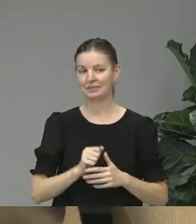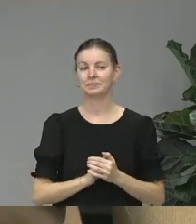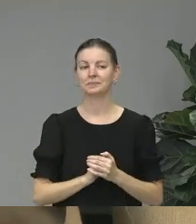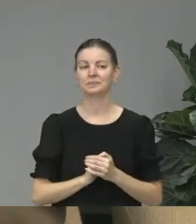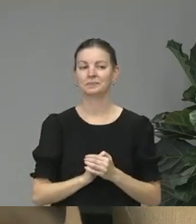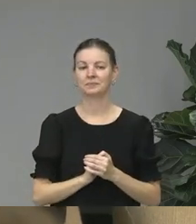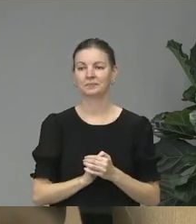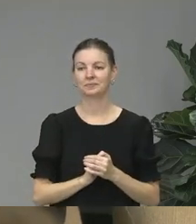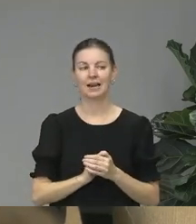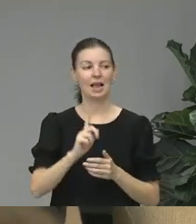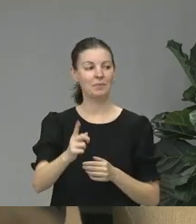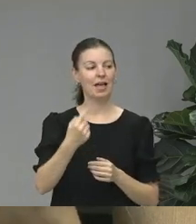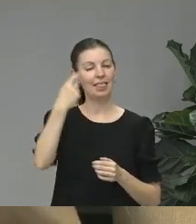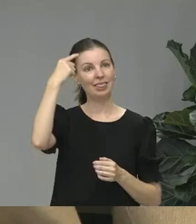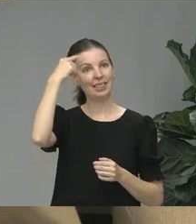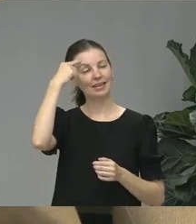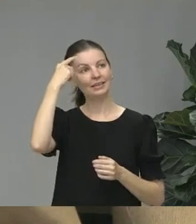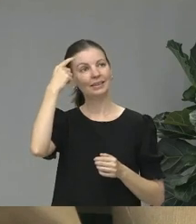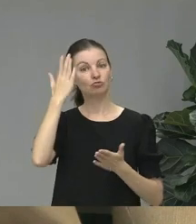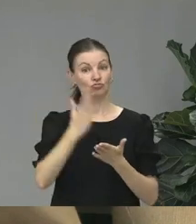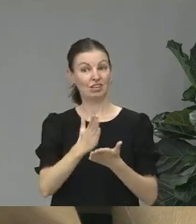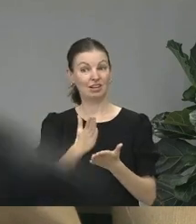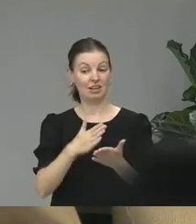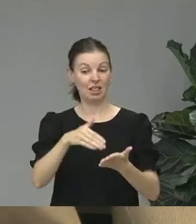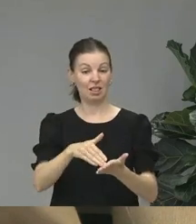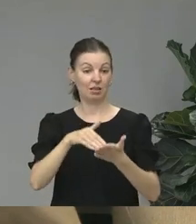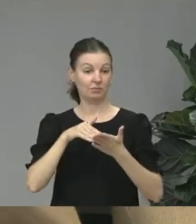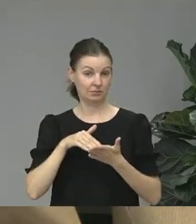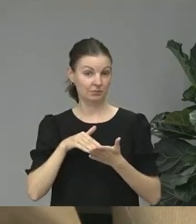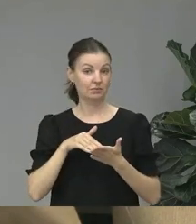I just think that it really helps